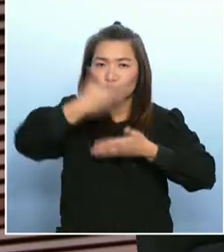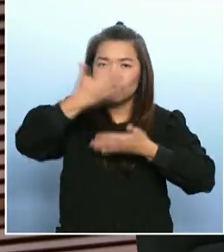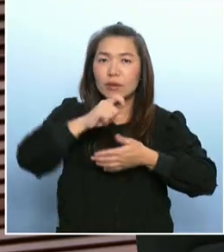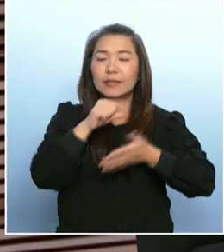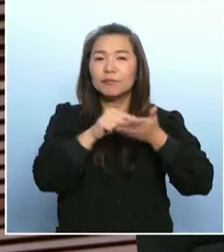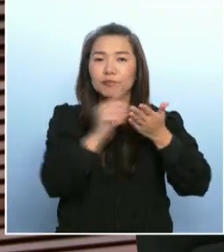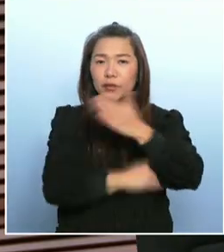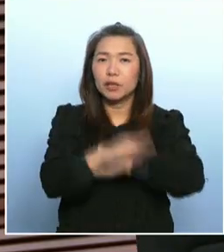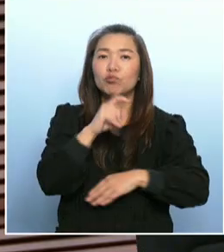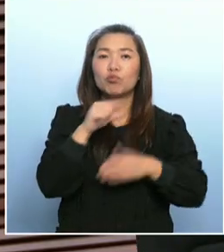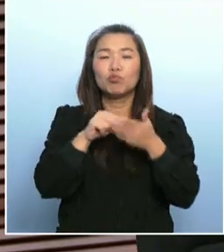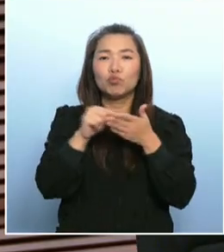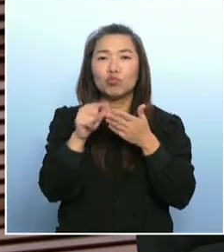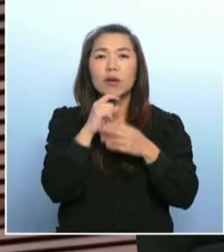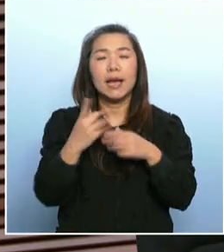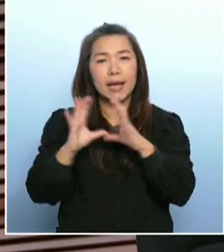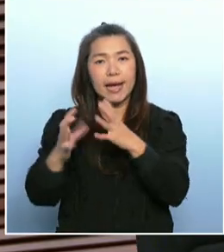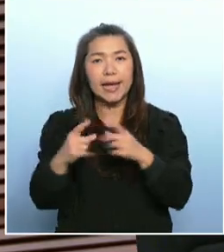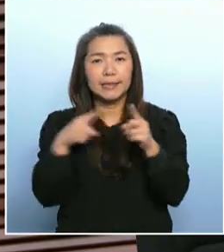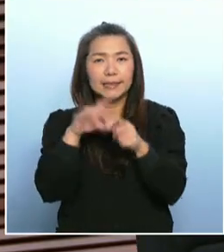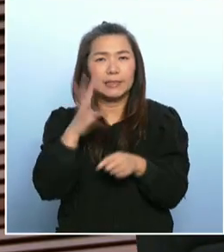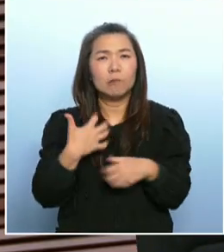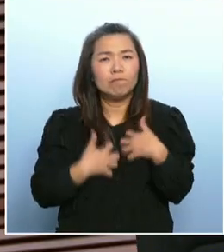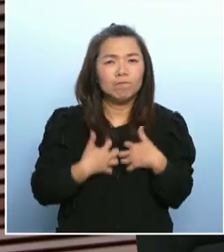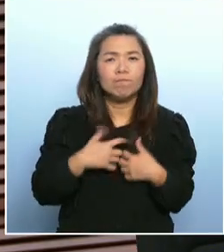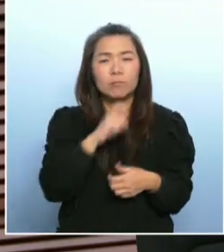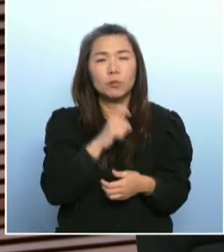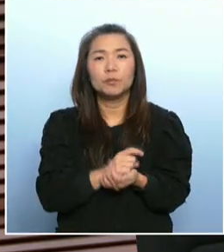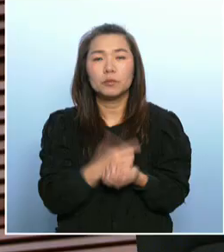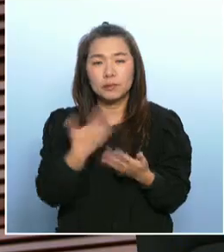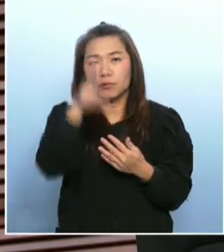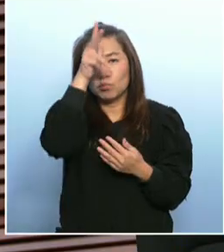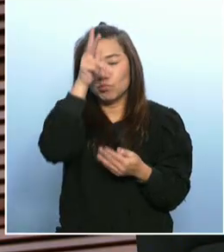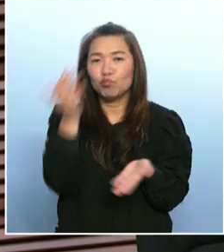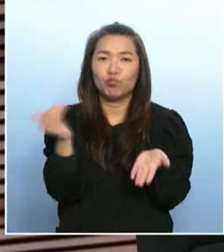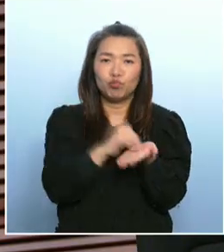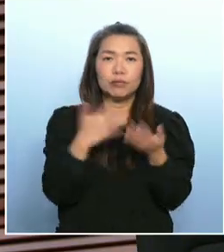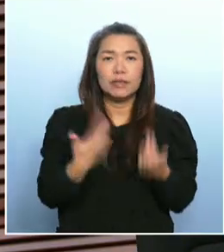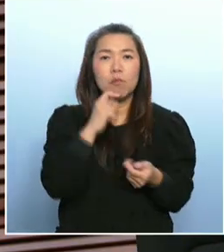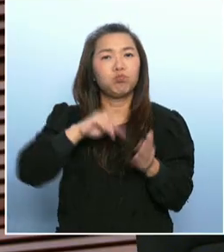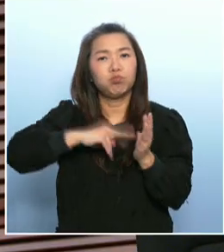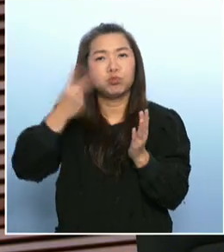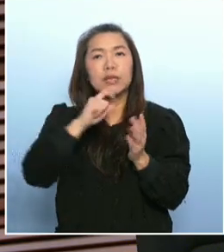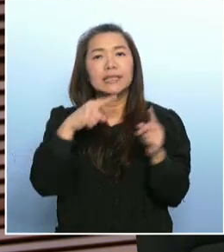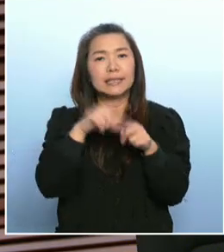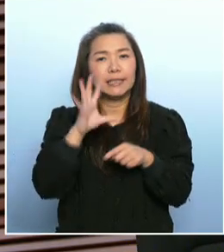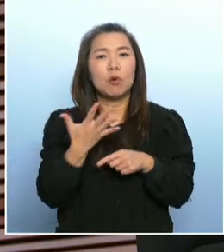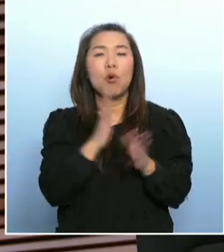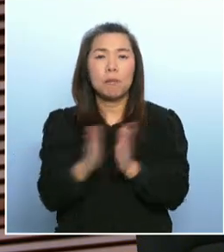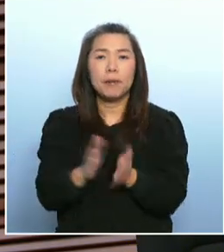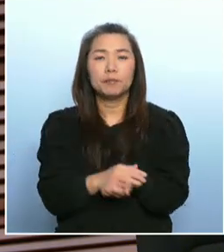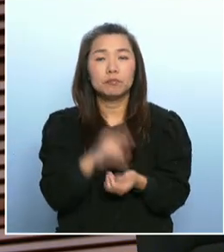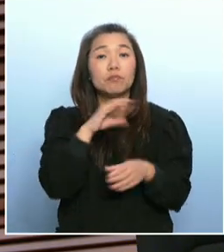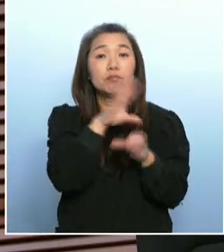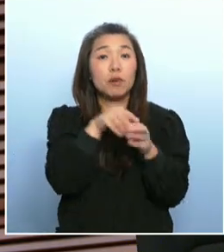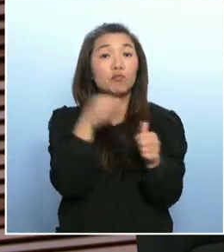social welfare sector, to meet the enhanced staffing requirements of RCHDs currently in planning or construction